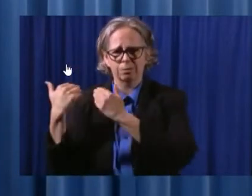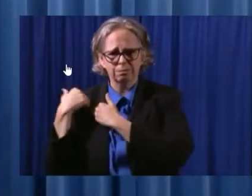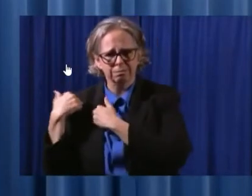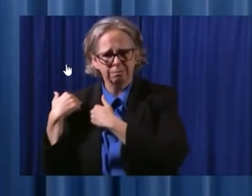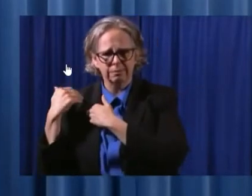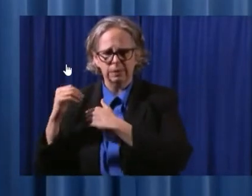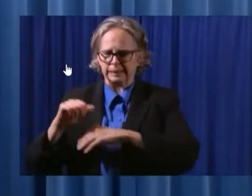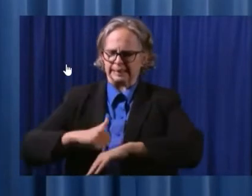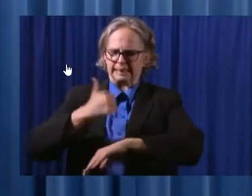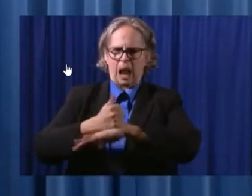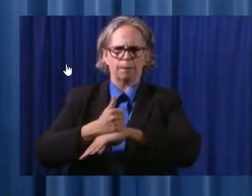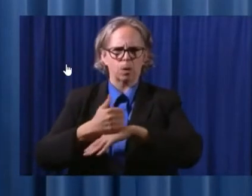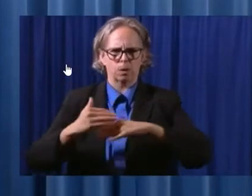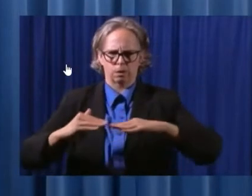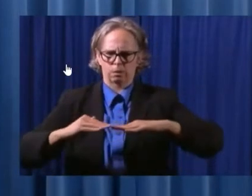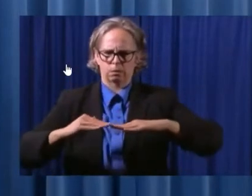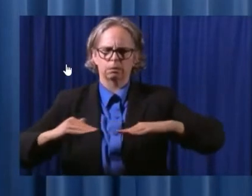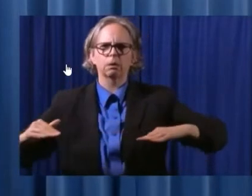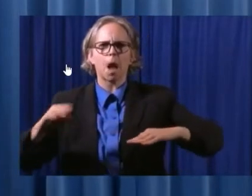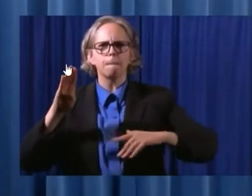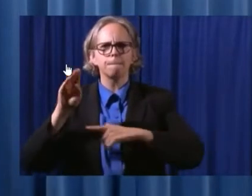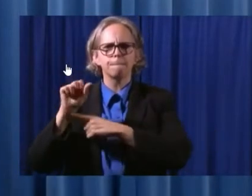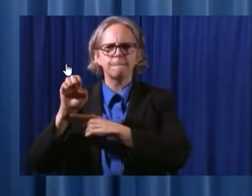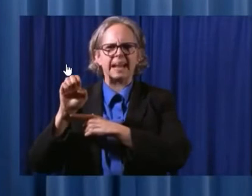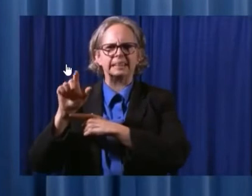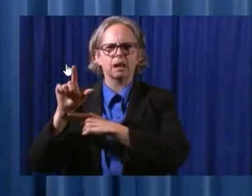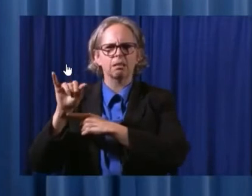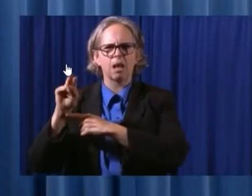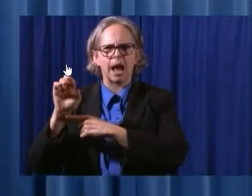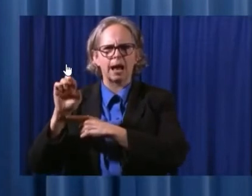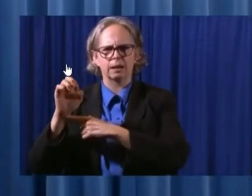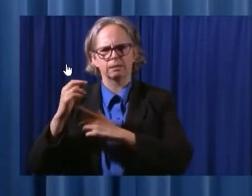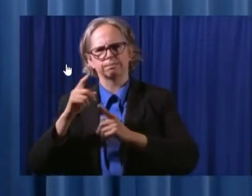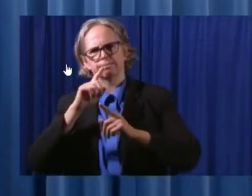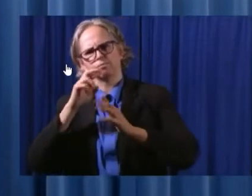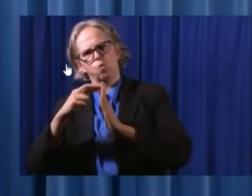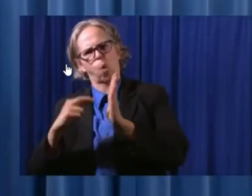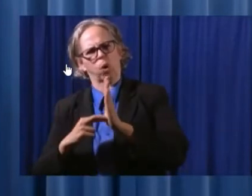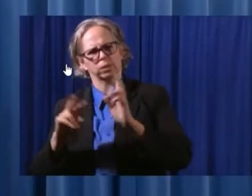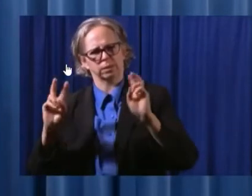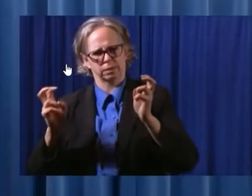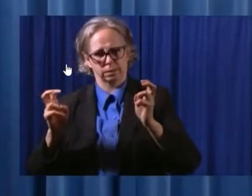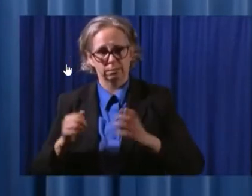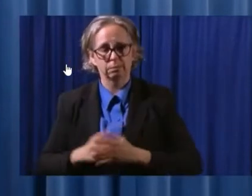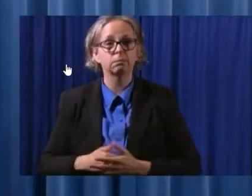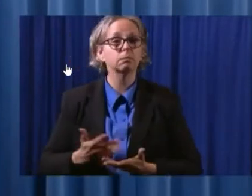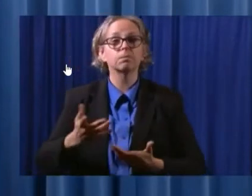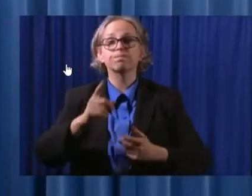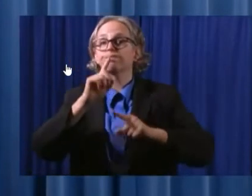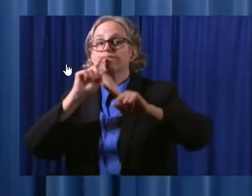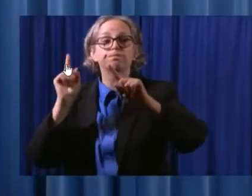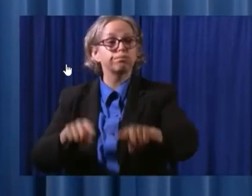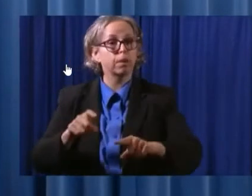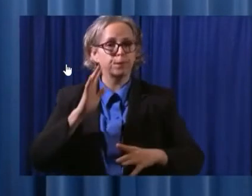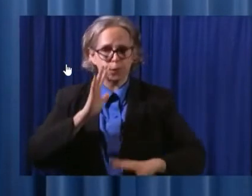run out. Those baseline orders for all Ohioans, as far